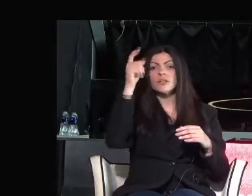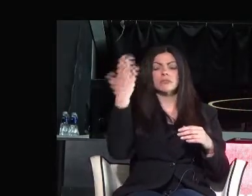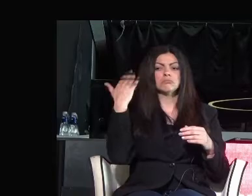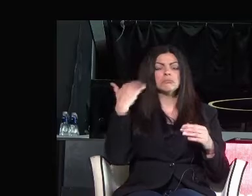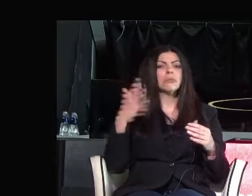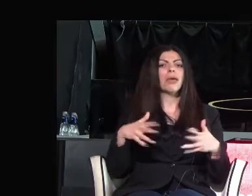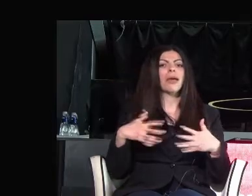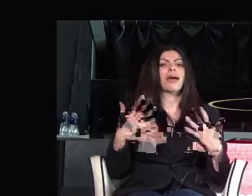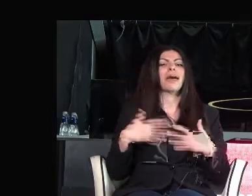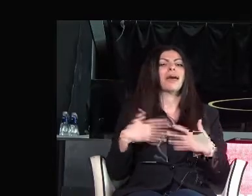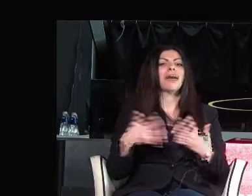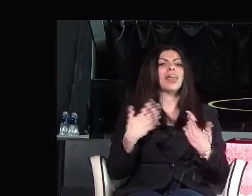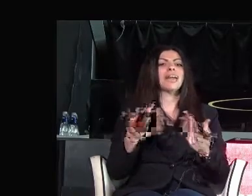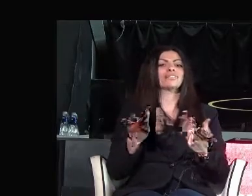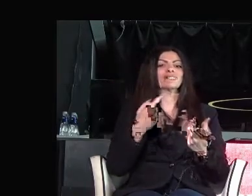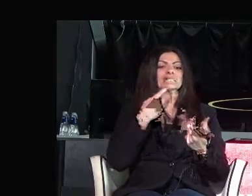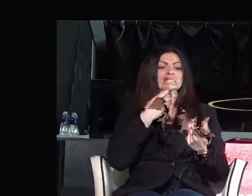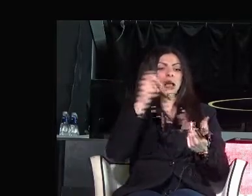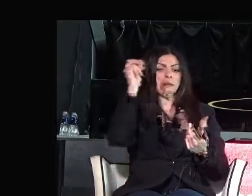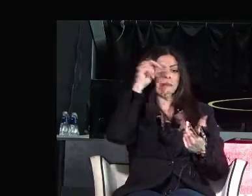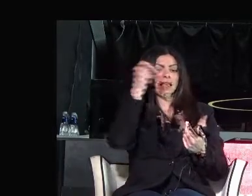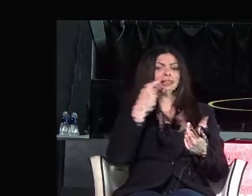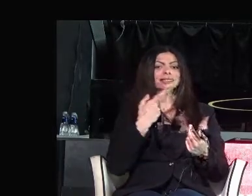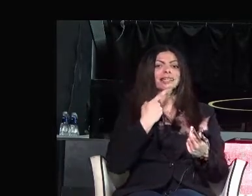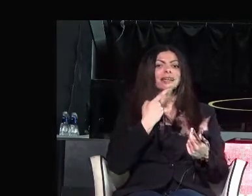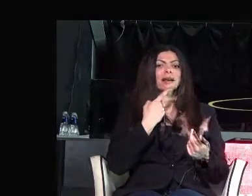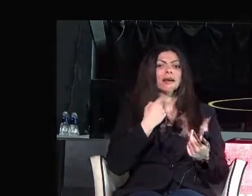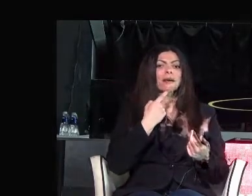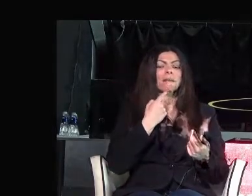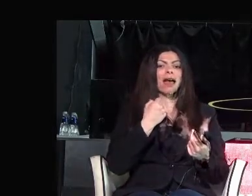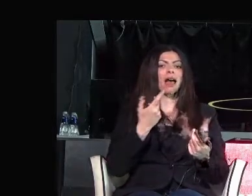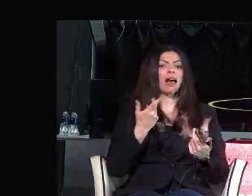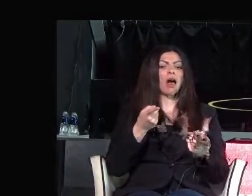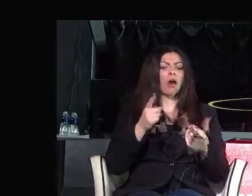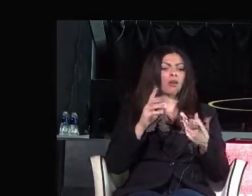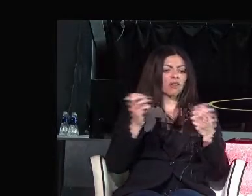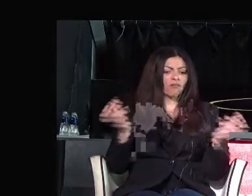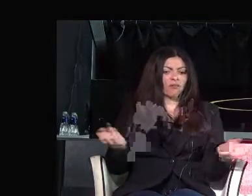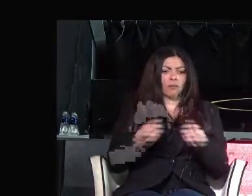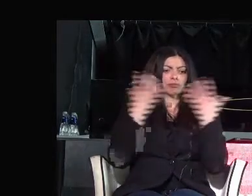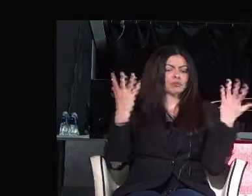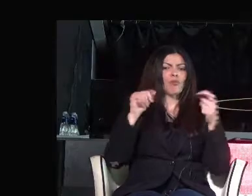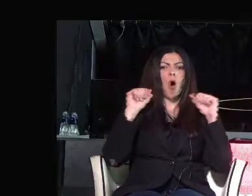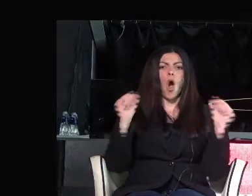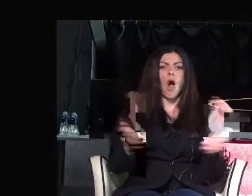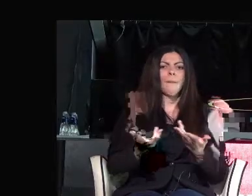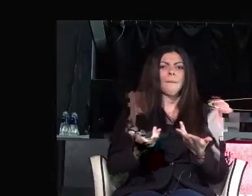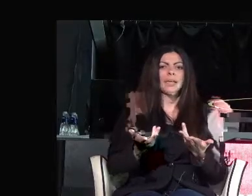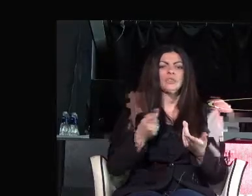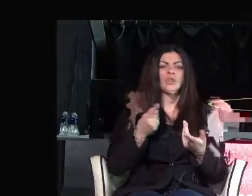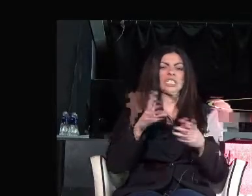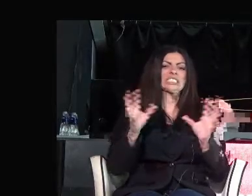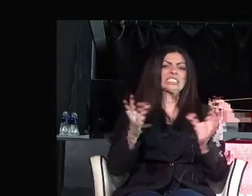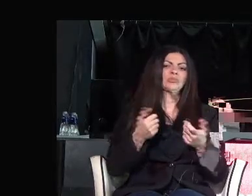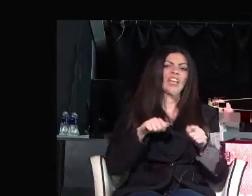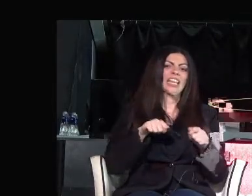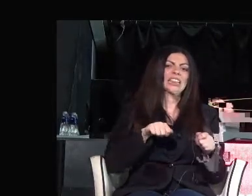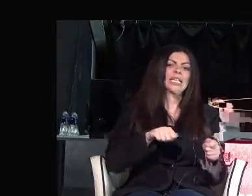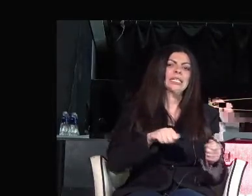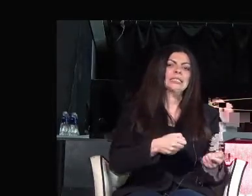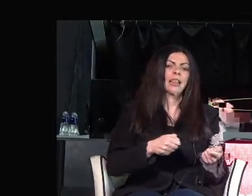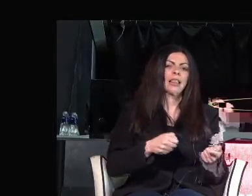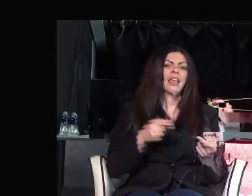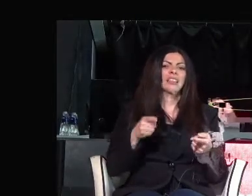that's why there was a lot of violence happening. And I knew that from the stories I was hearing again and again and again from my parents, that was